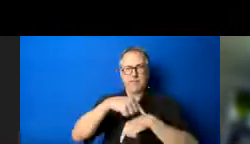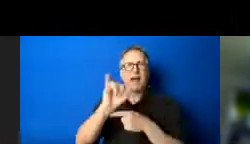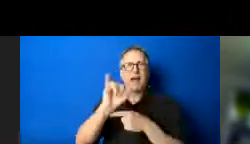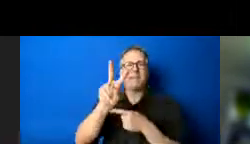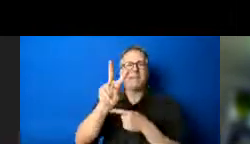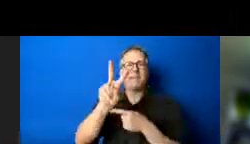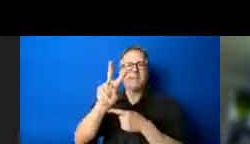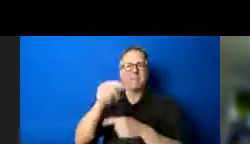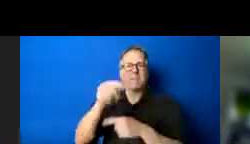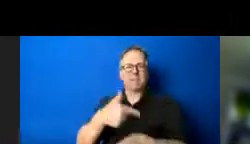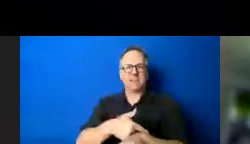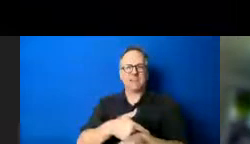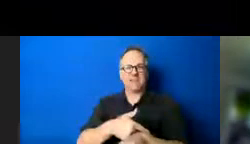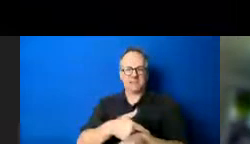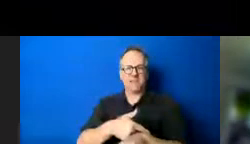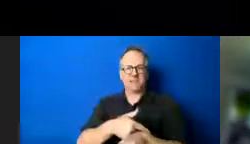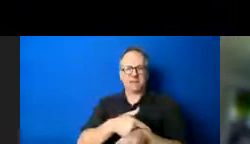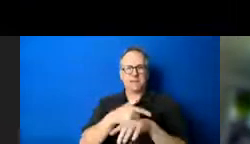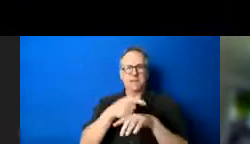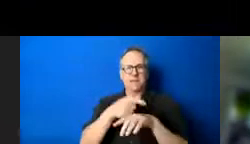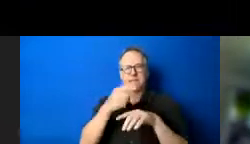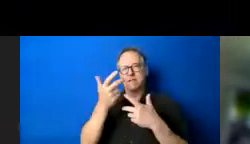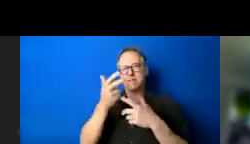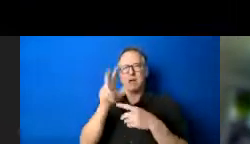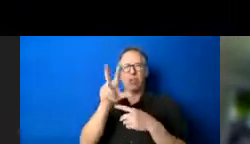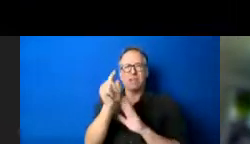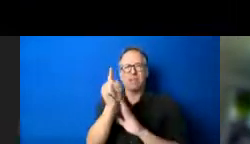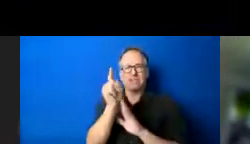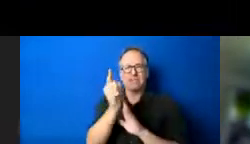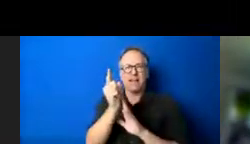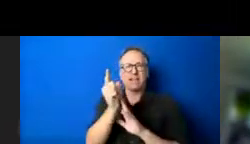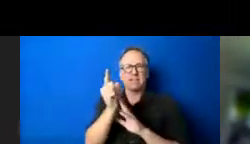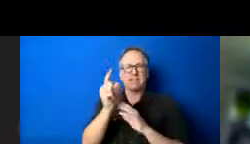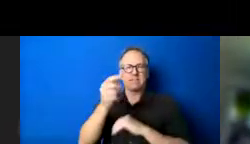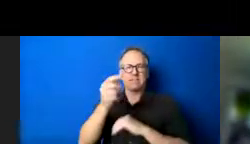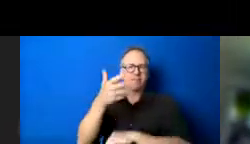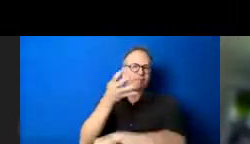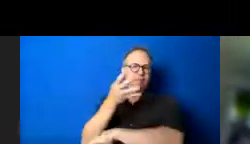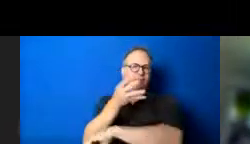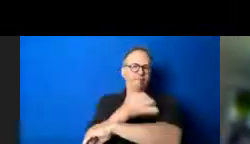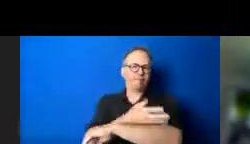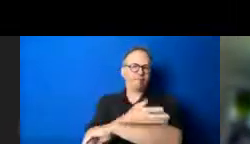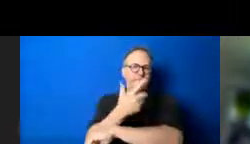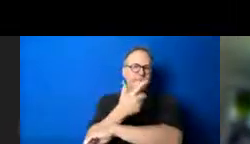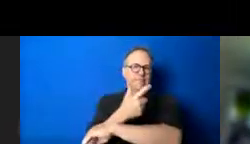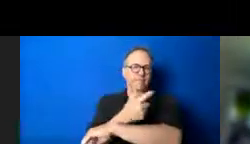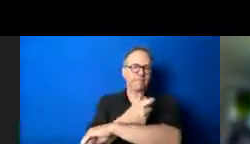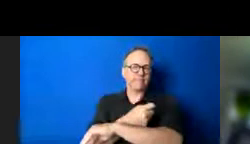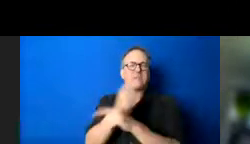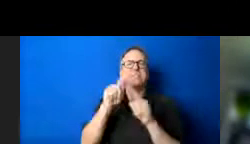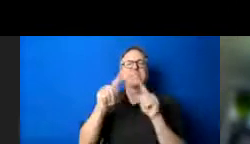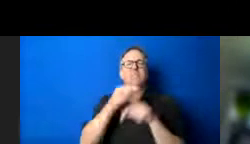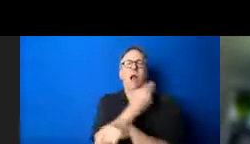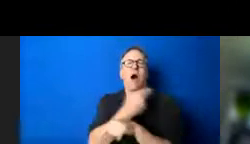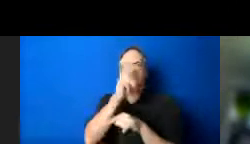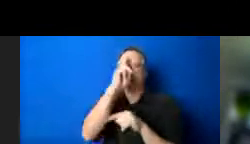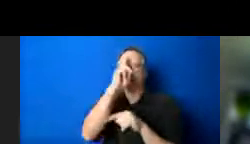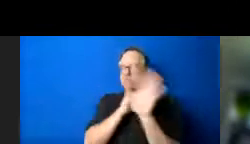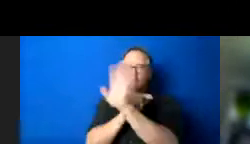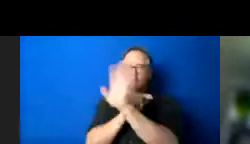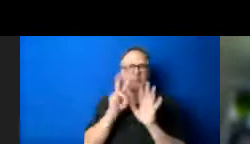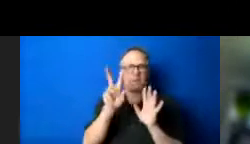basically a shot, just about 30 seconds. It's available at select hospitals in Vermont. But one thing to